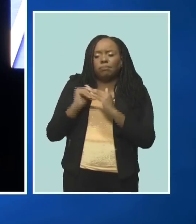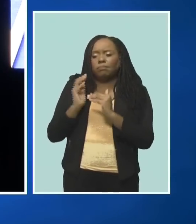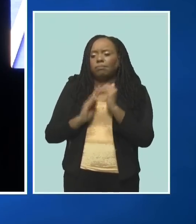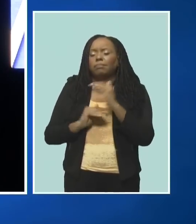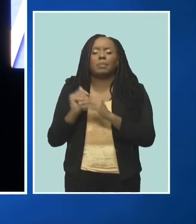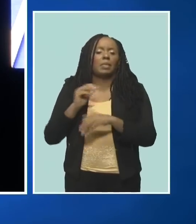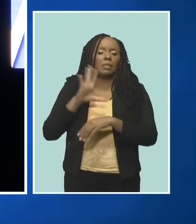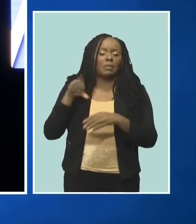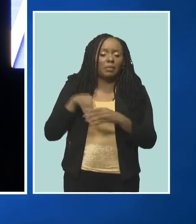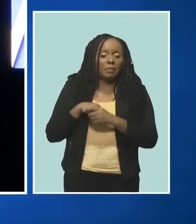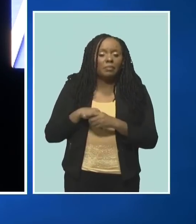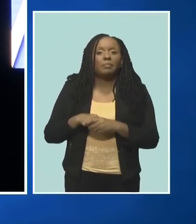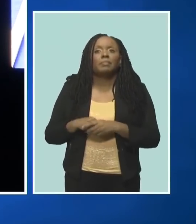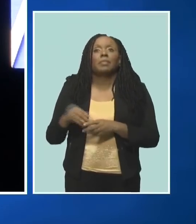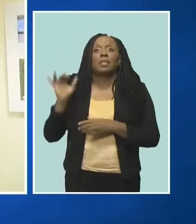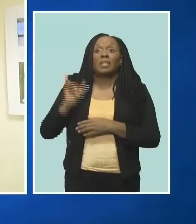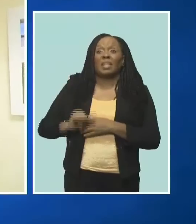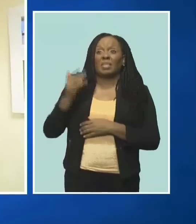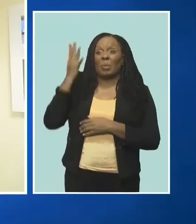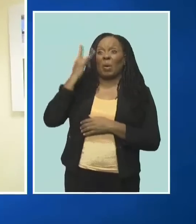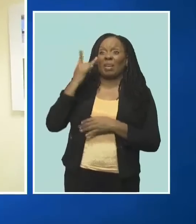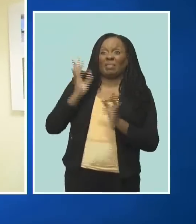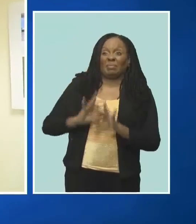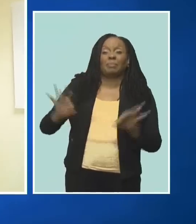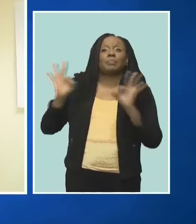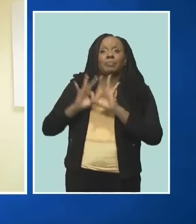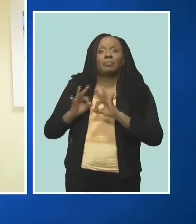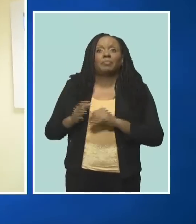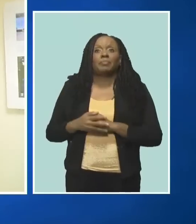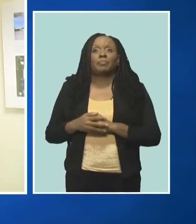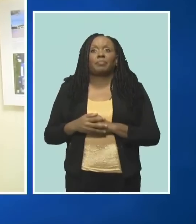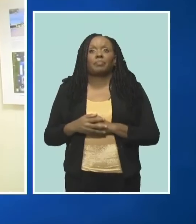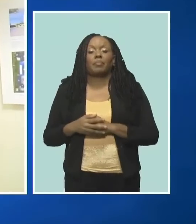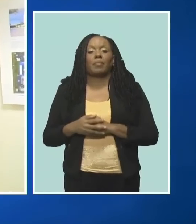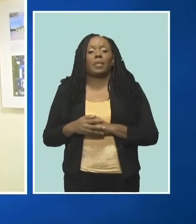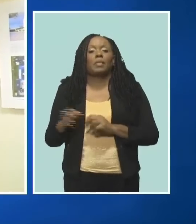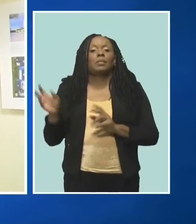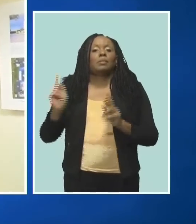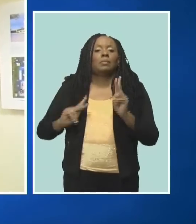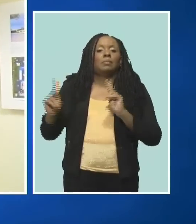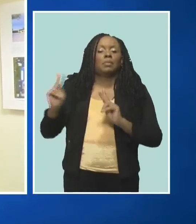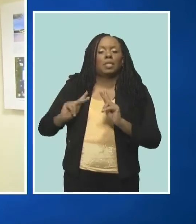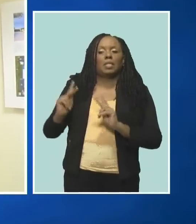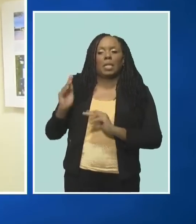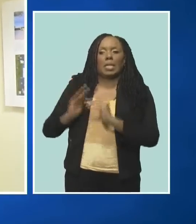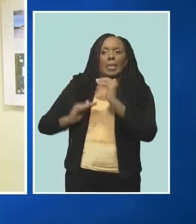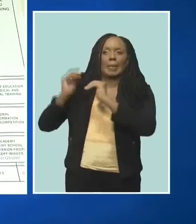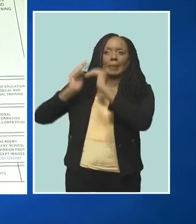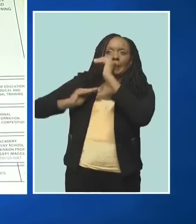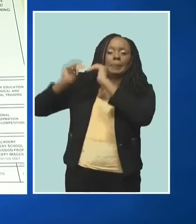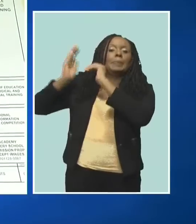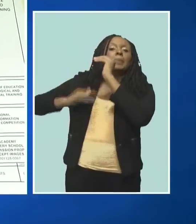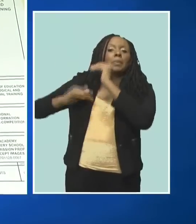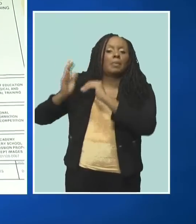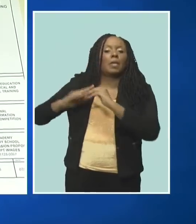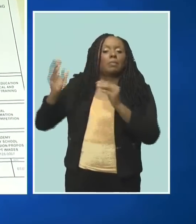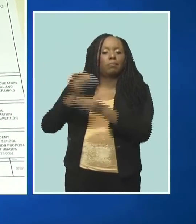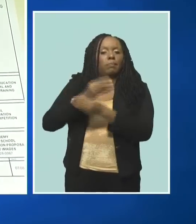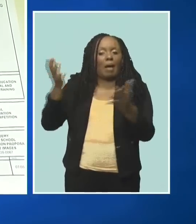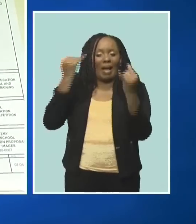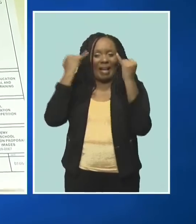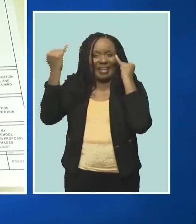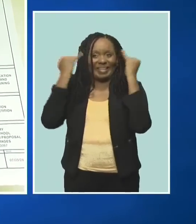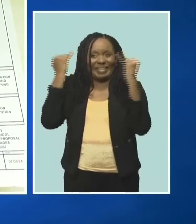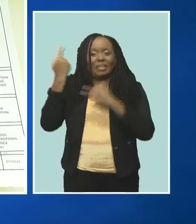that extent, this is critical. Through the competition, architects registered to practice in Barbados submitted design concepts suitable